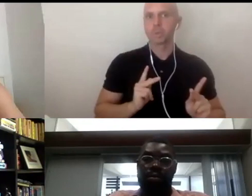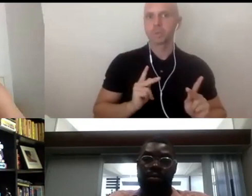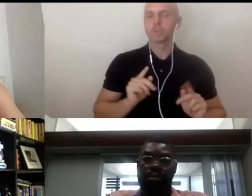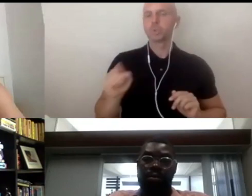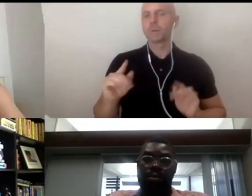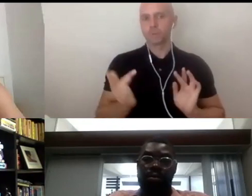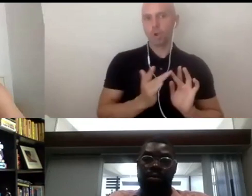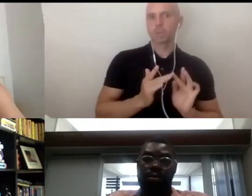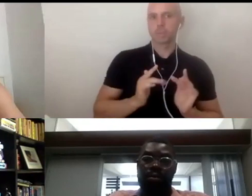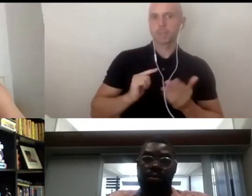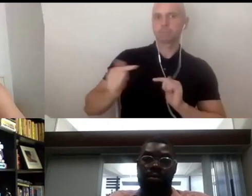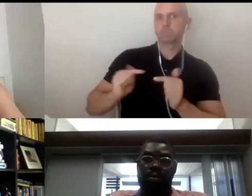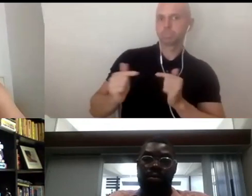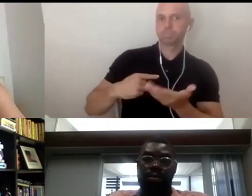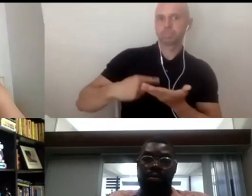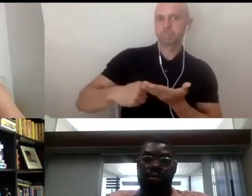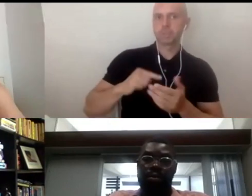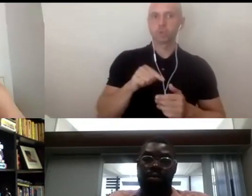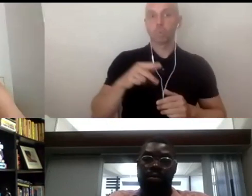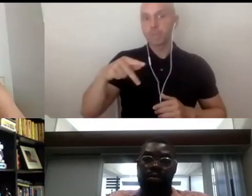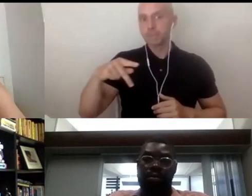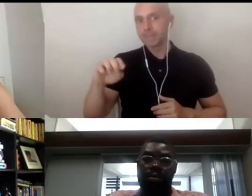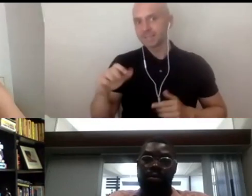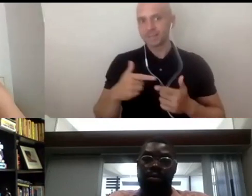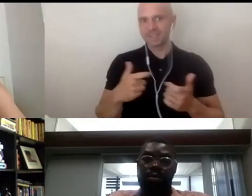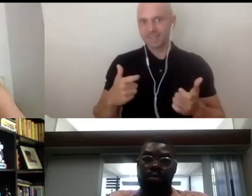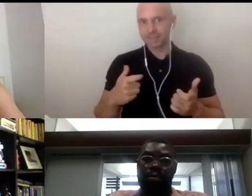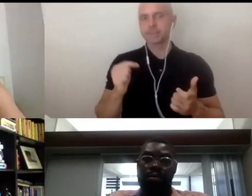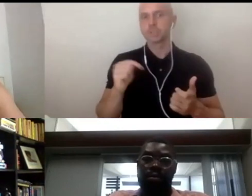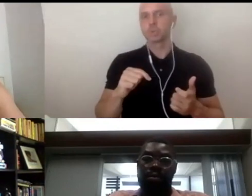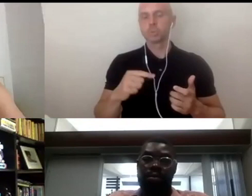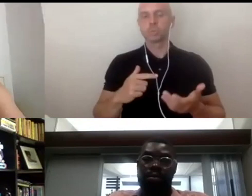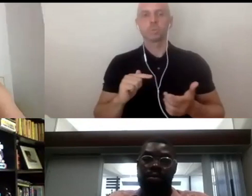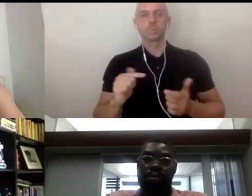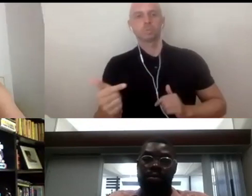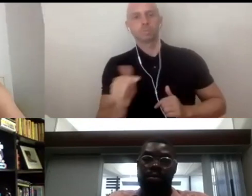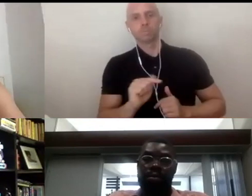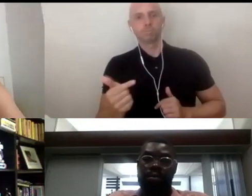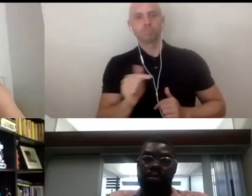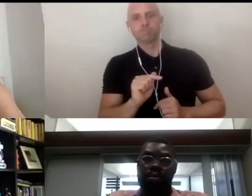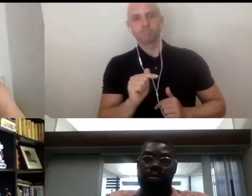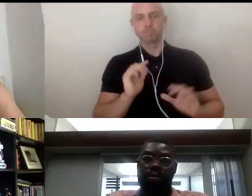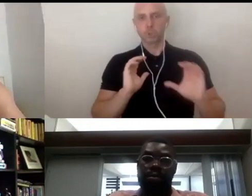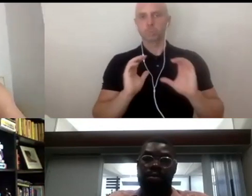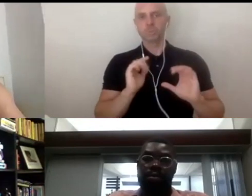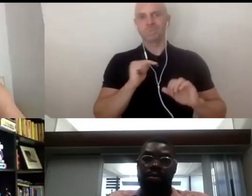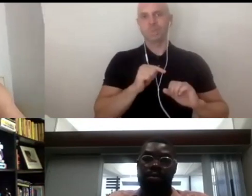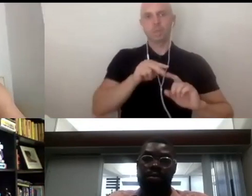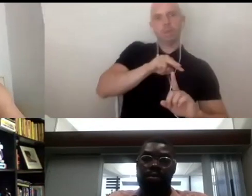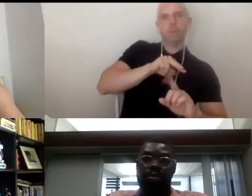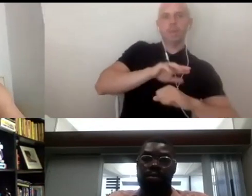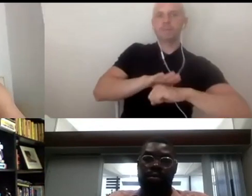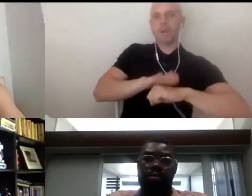where you could actually store that and store those materials. Yeah. And they would need to advise on where that can